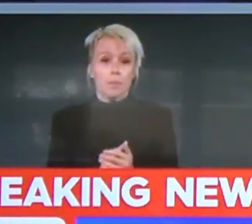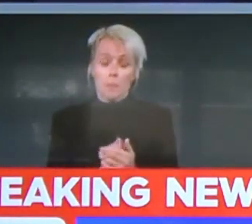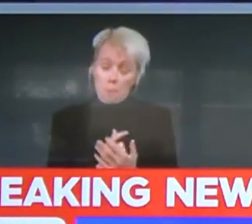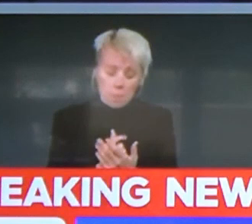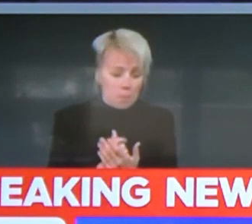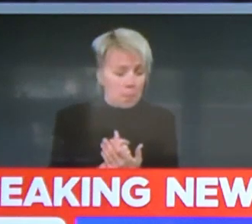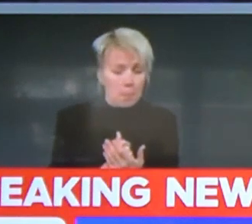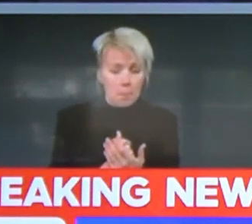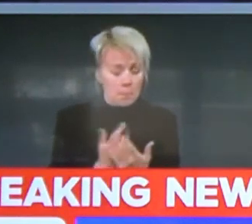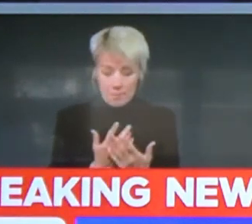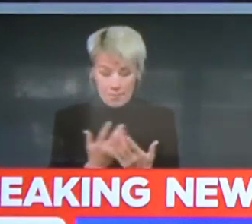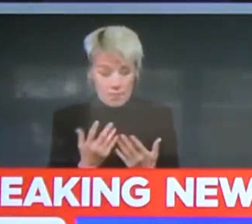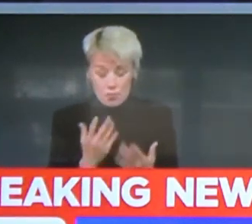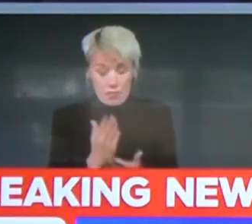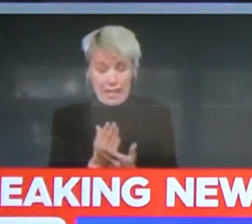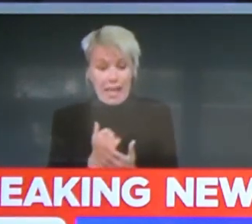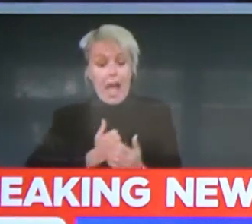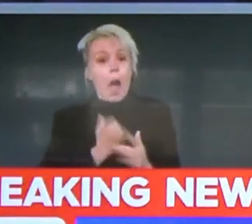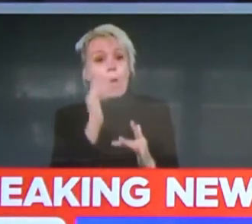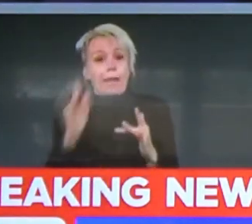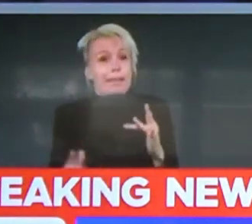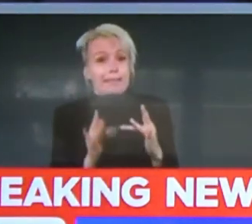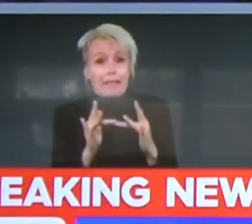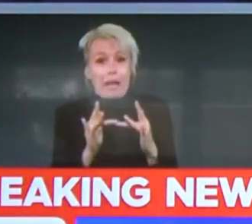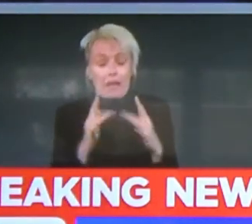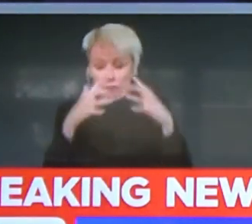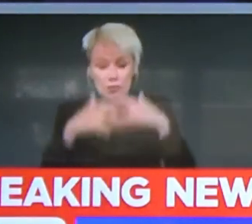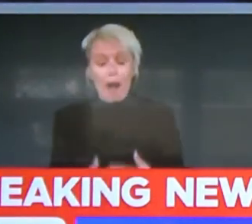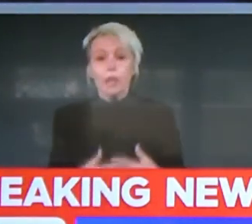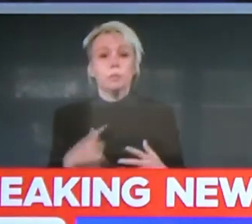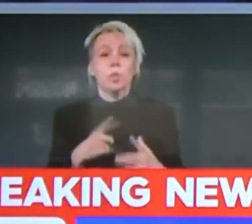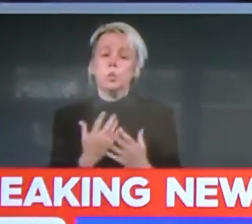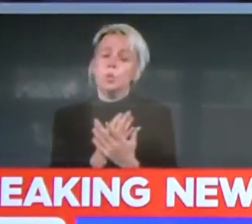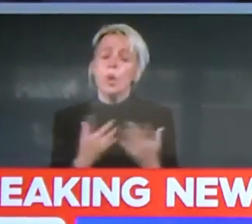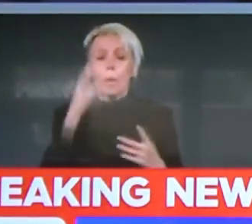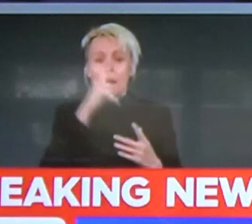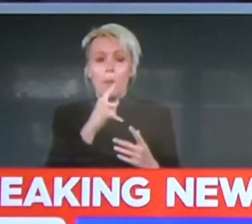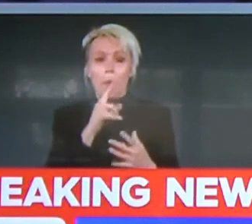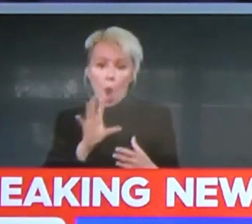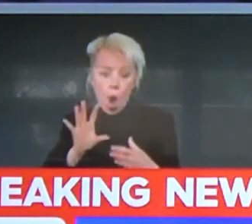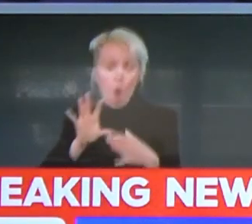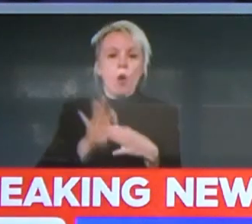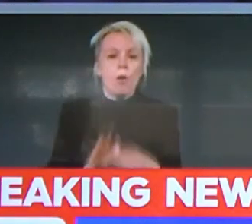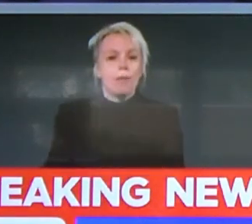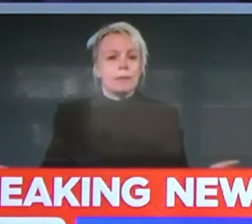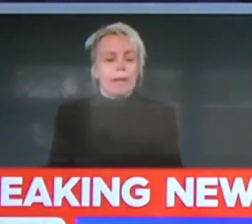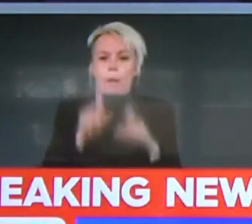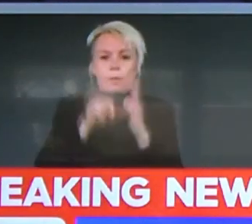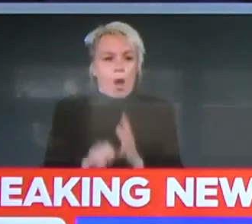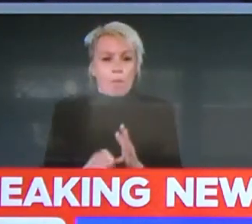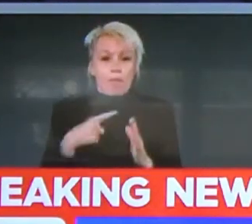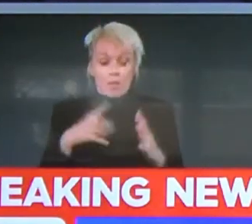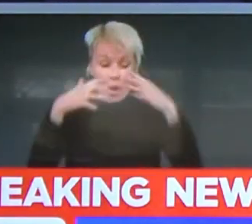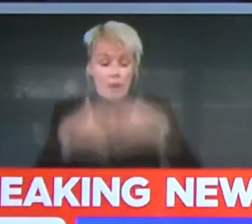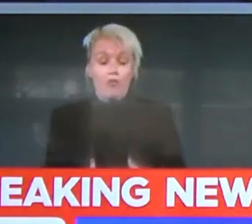over what is normally expected from this system. And it was already upgraded, and it's been upgraded again, and it will be upgraded again. Opening